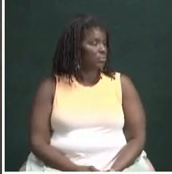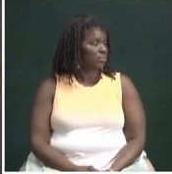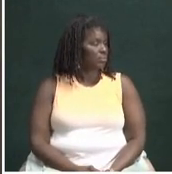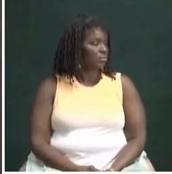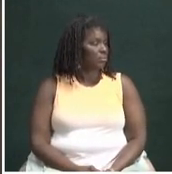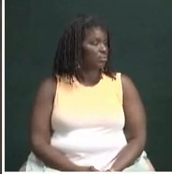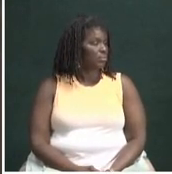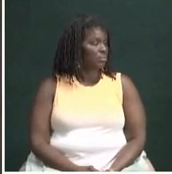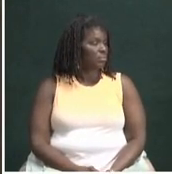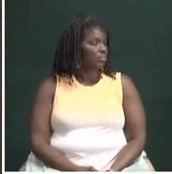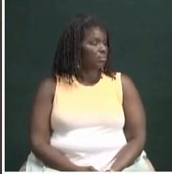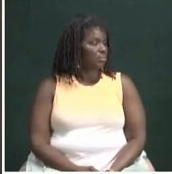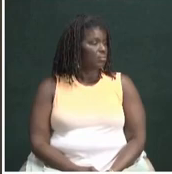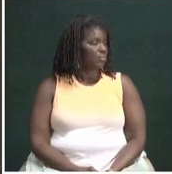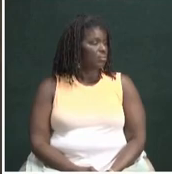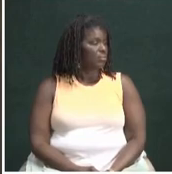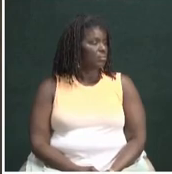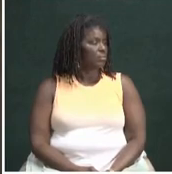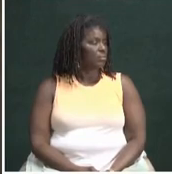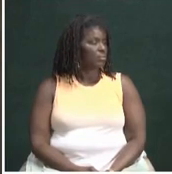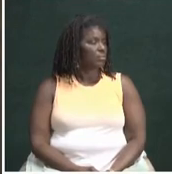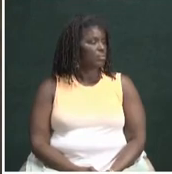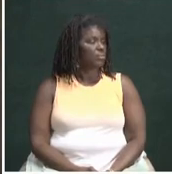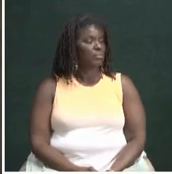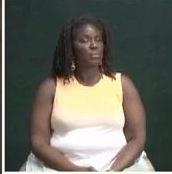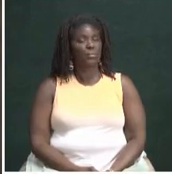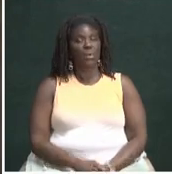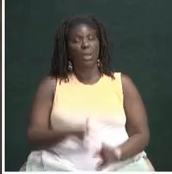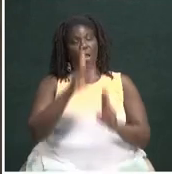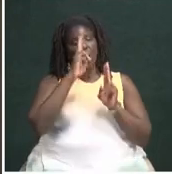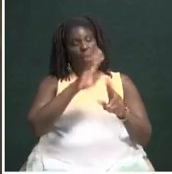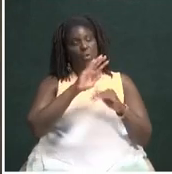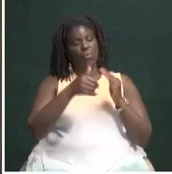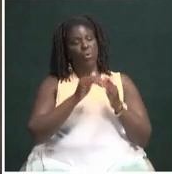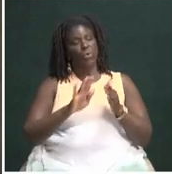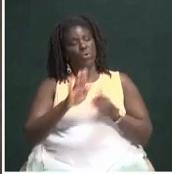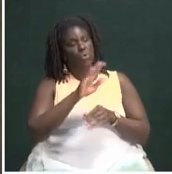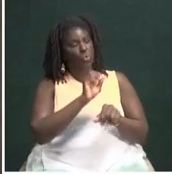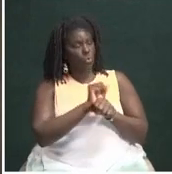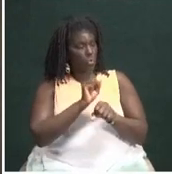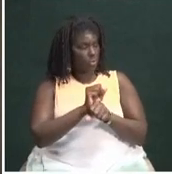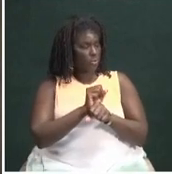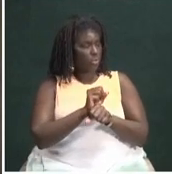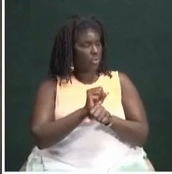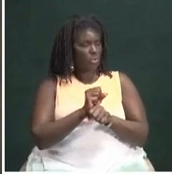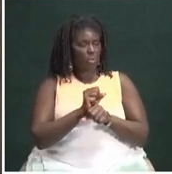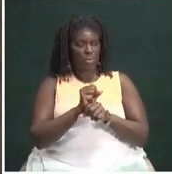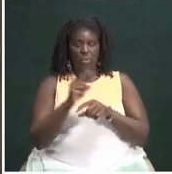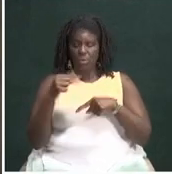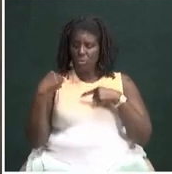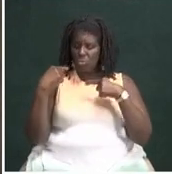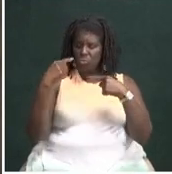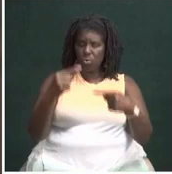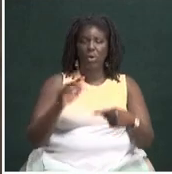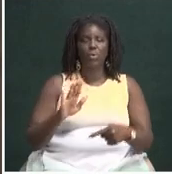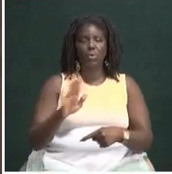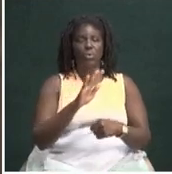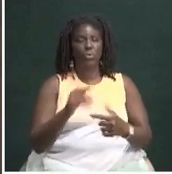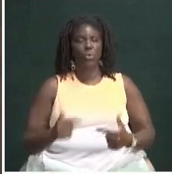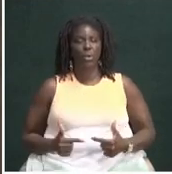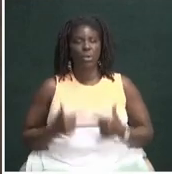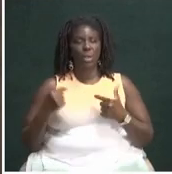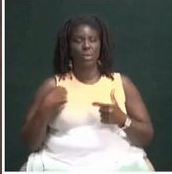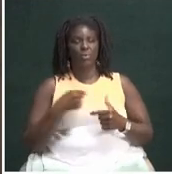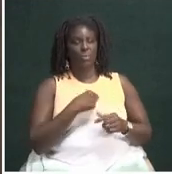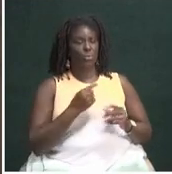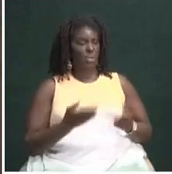And now, in honor of all that you've done throughout your throughout your life, we'd like